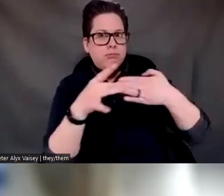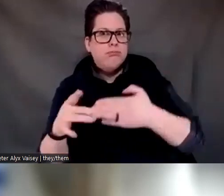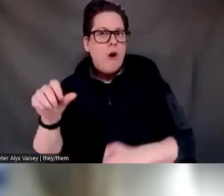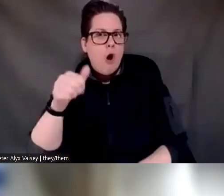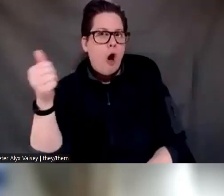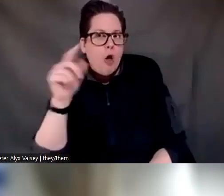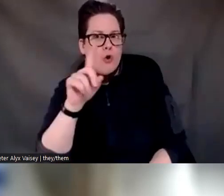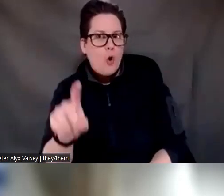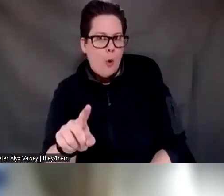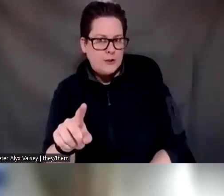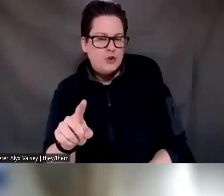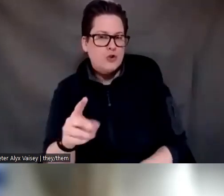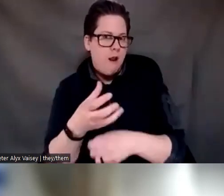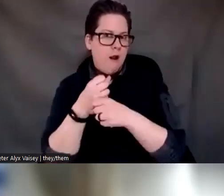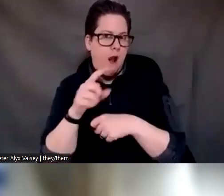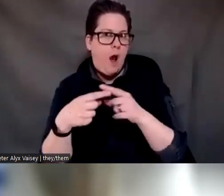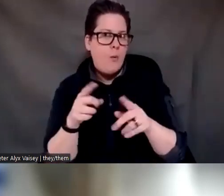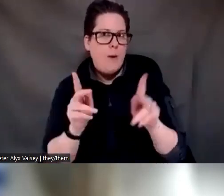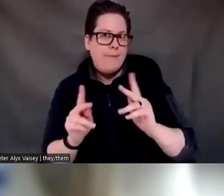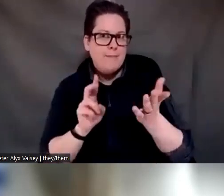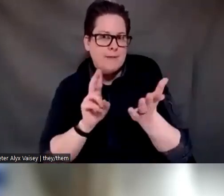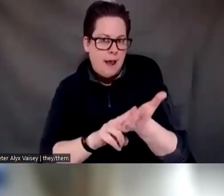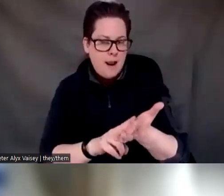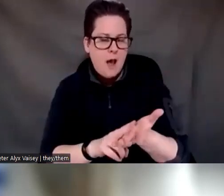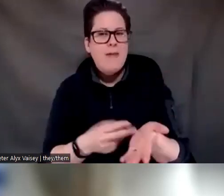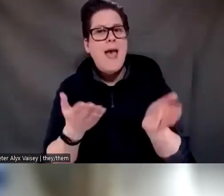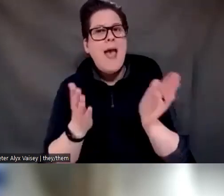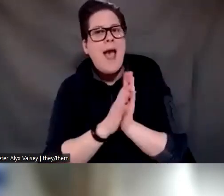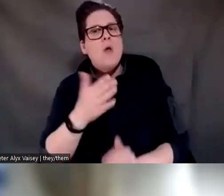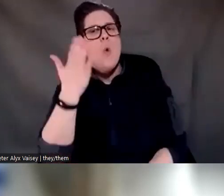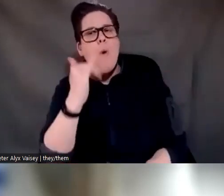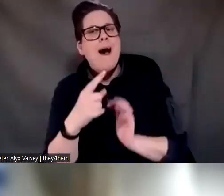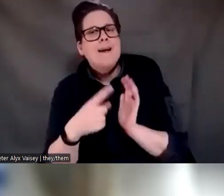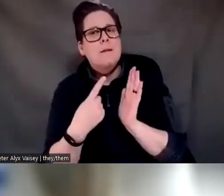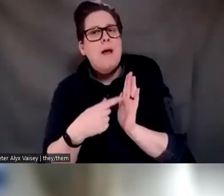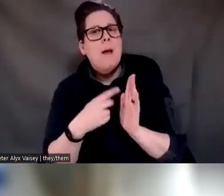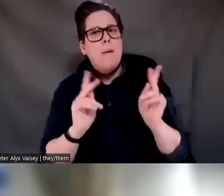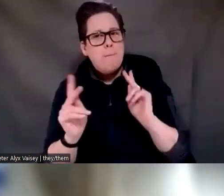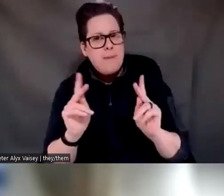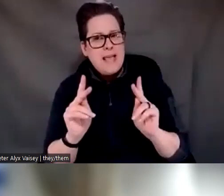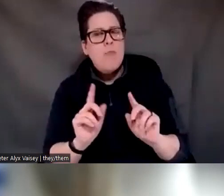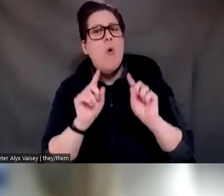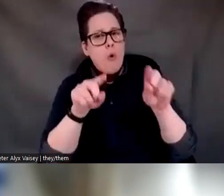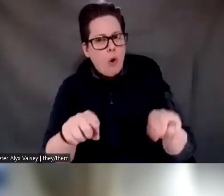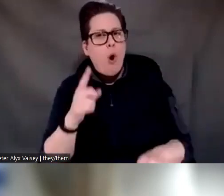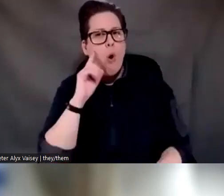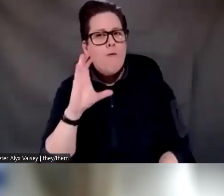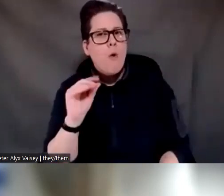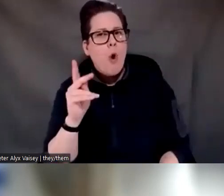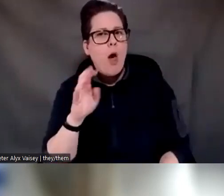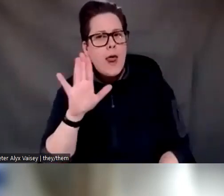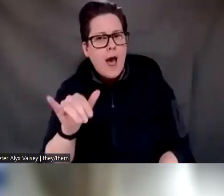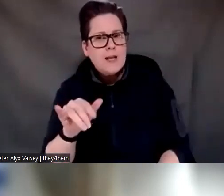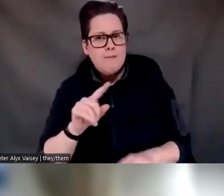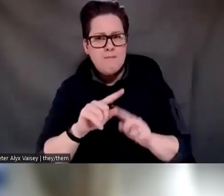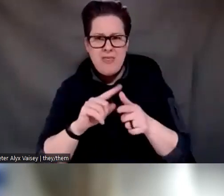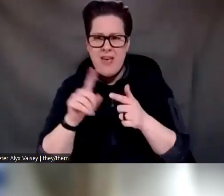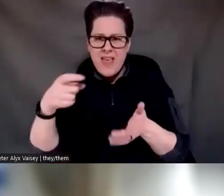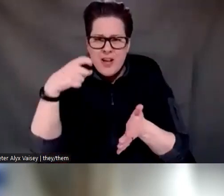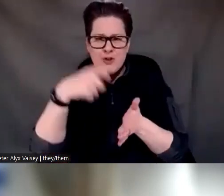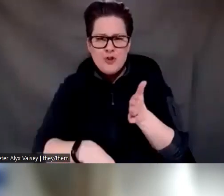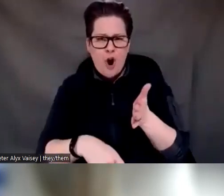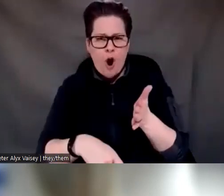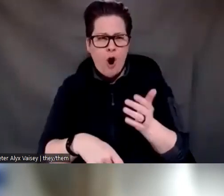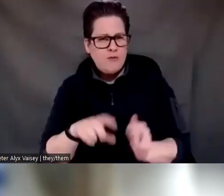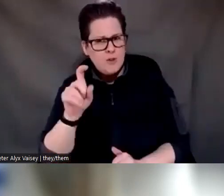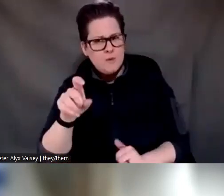had that came through our registration, which was, why is it that sometimes people go in to get a colonoscopy, but are then charged for it when it's supposed